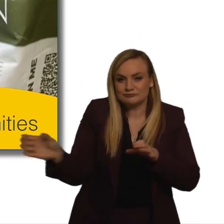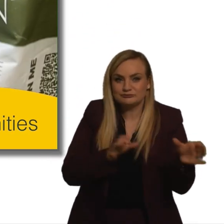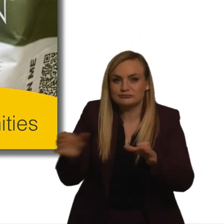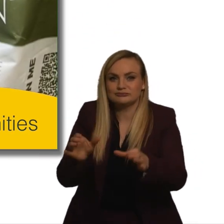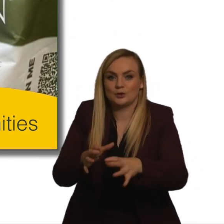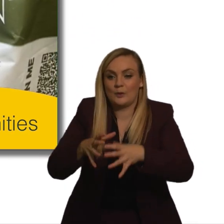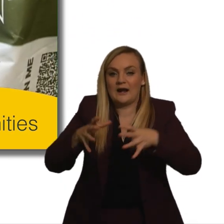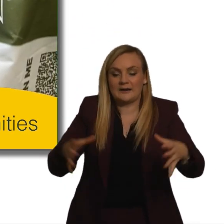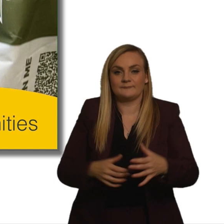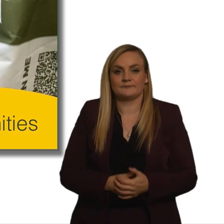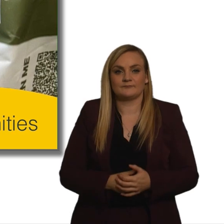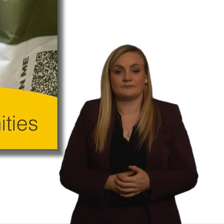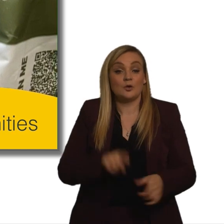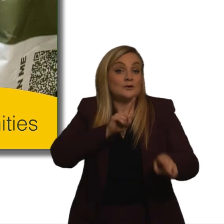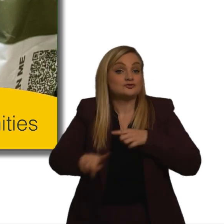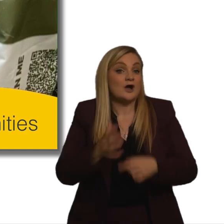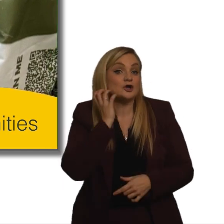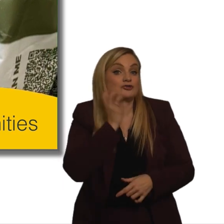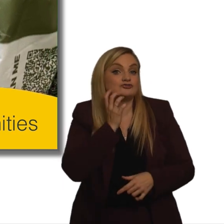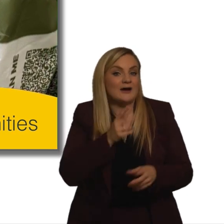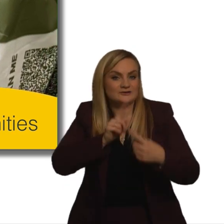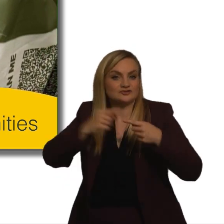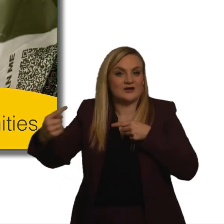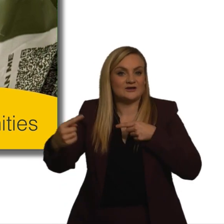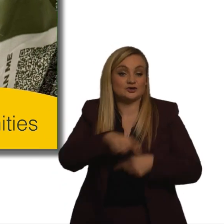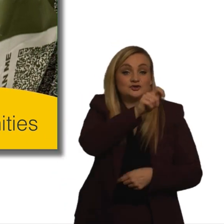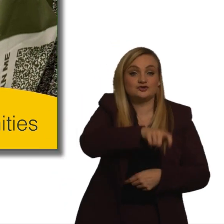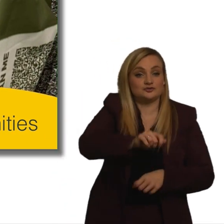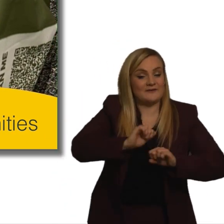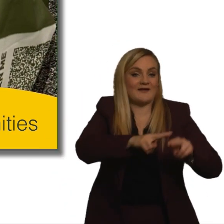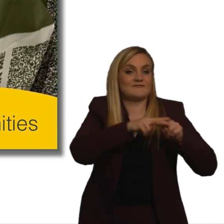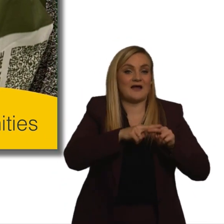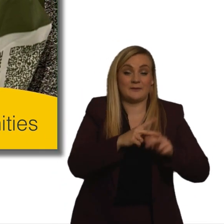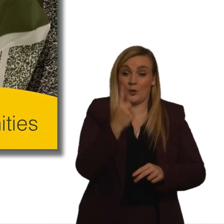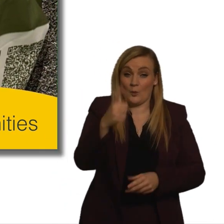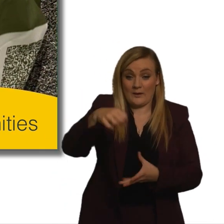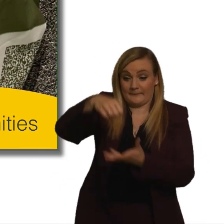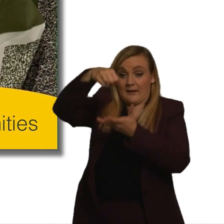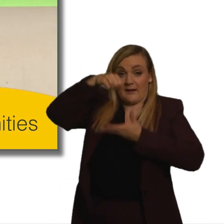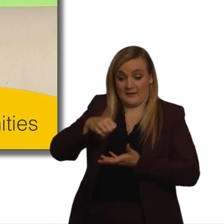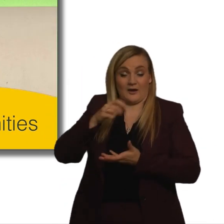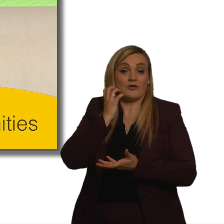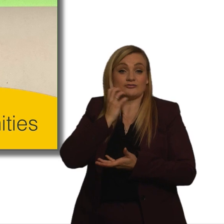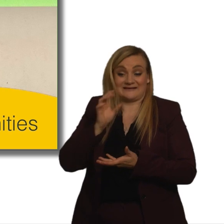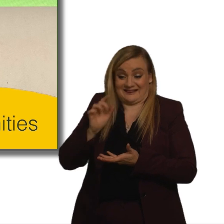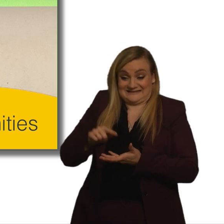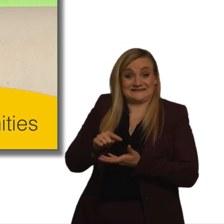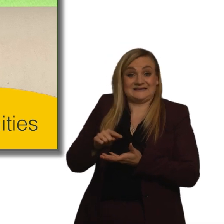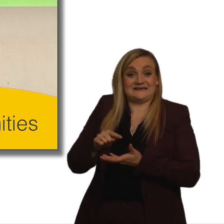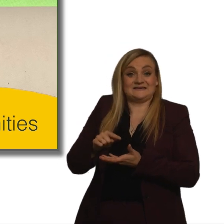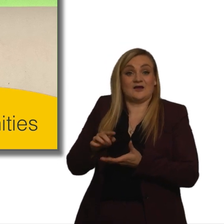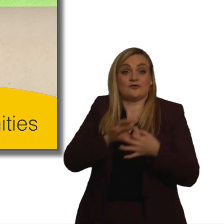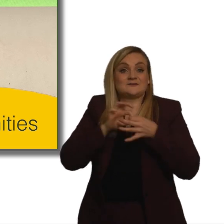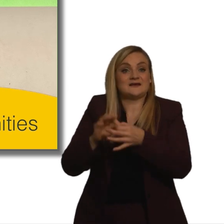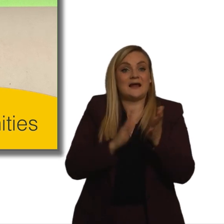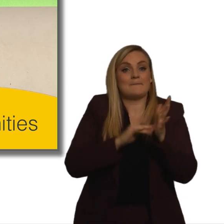also trialled a rice challenge where students and their families were encouraged to purchase a single pack of rice from the Society's Malawi